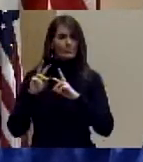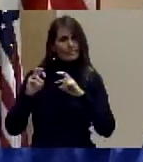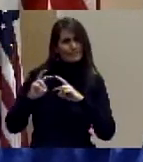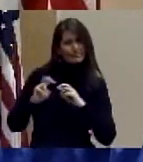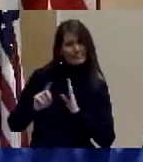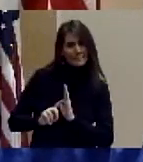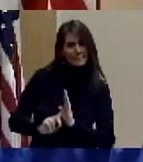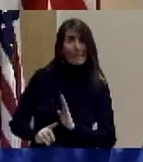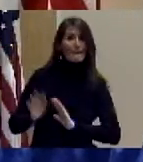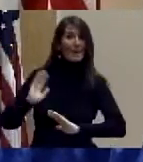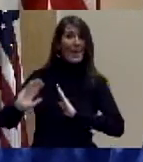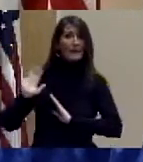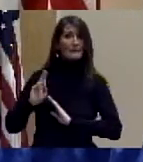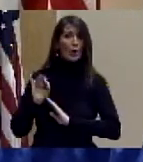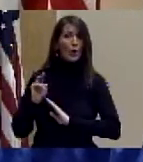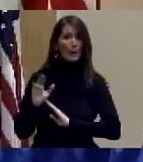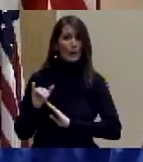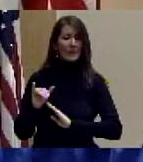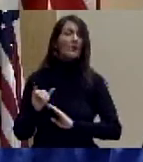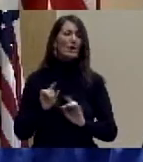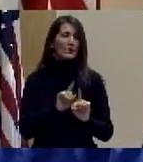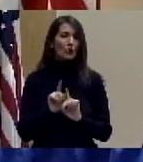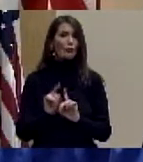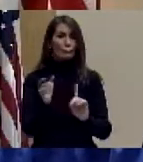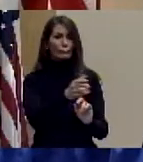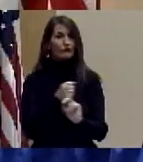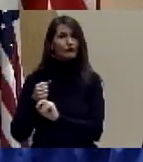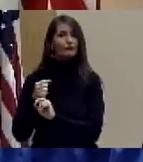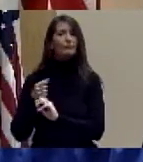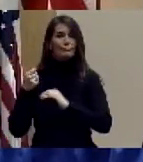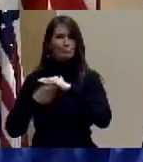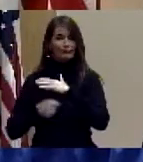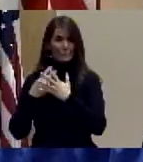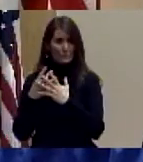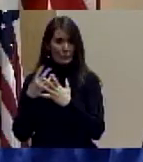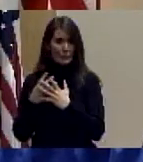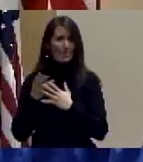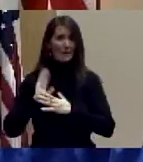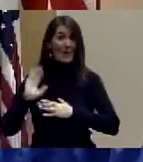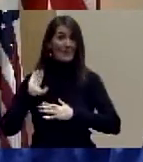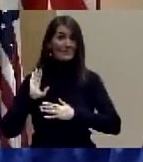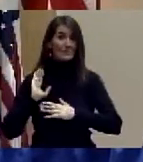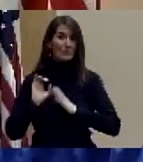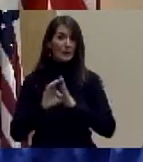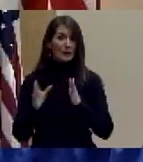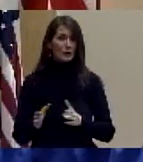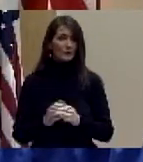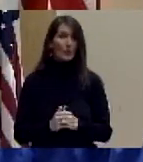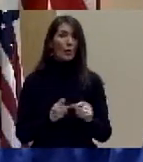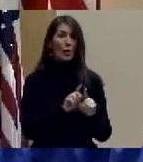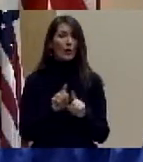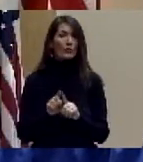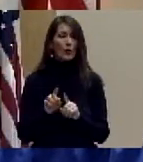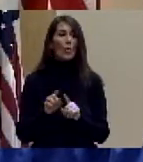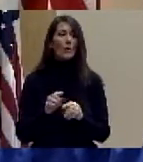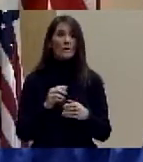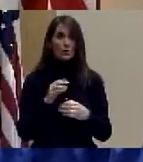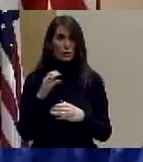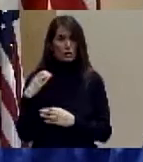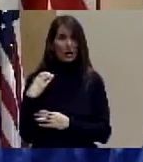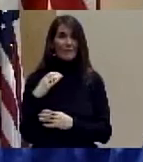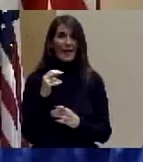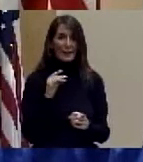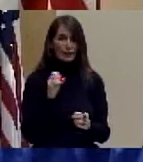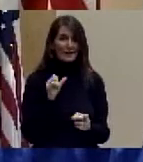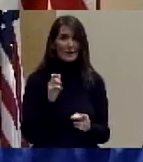has taken criminals off the street. Neighborhood meetings that Chief Henderson, other members of his staff,